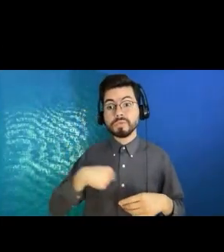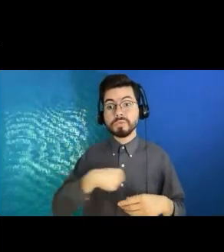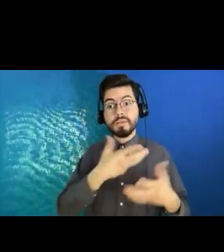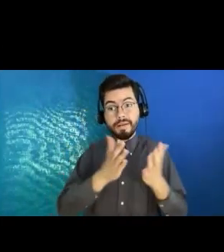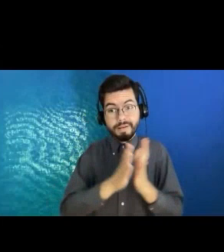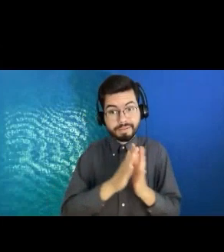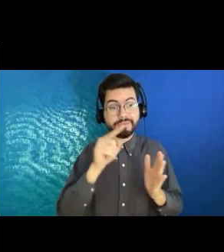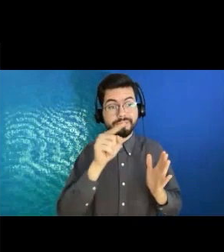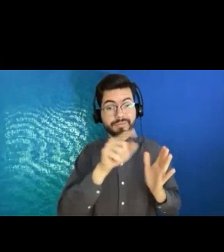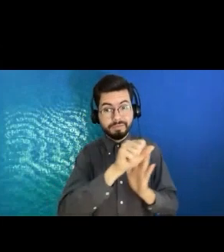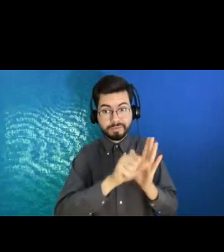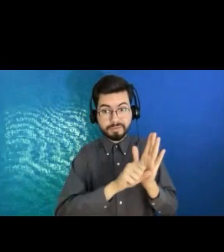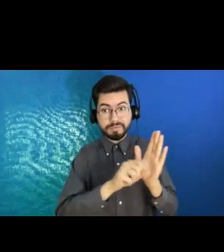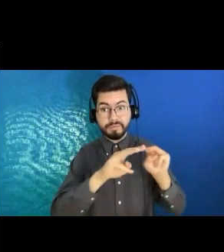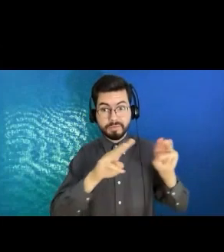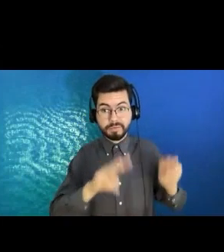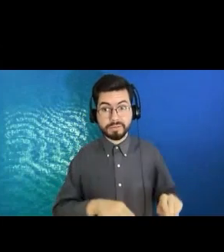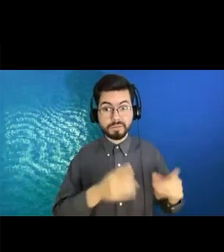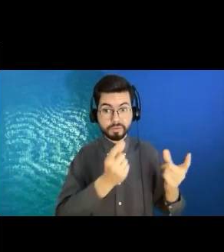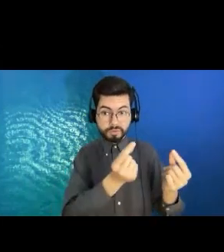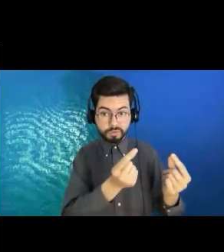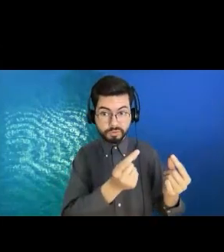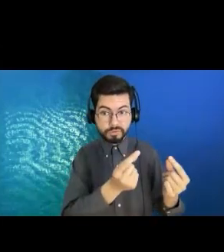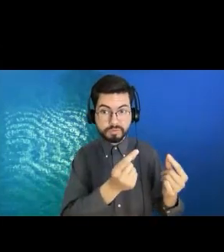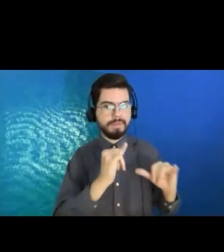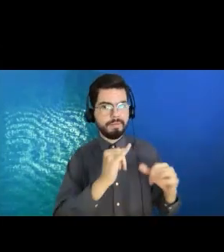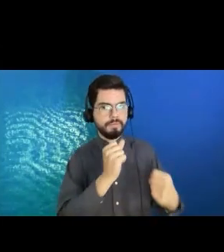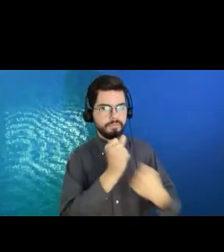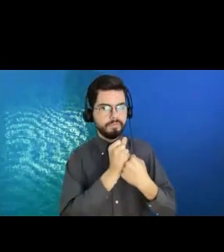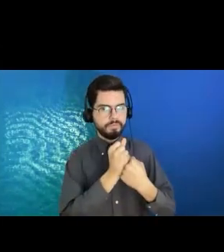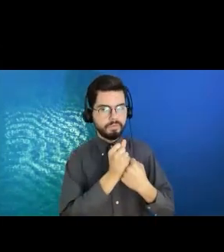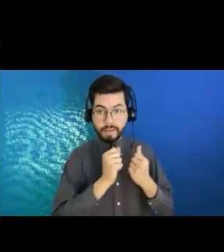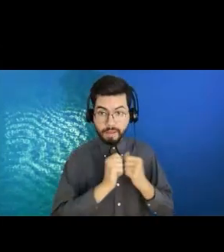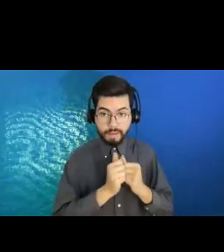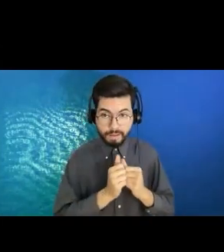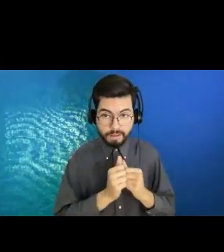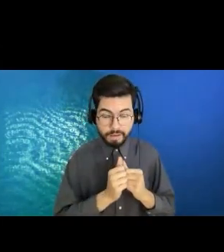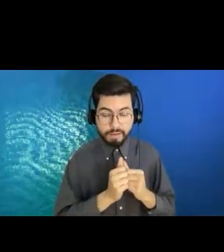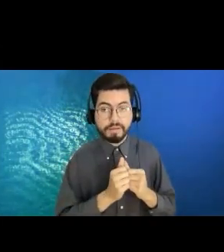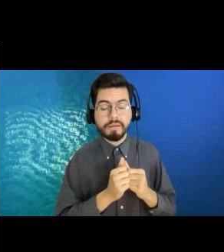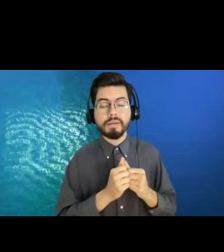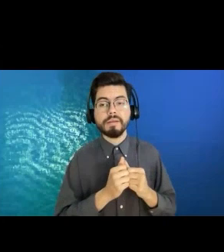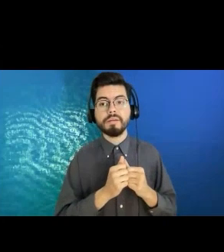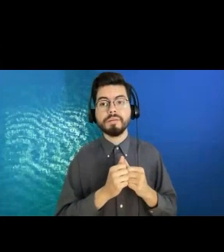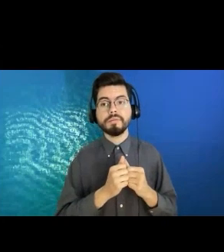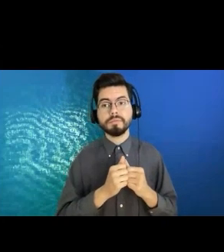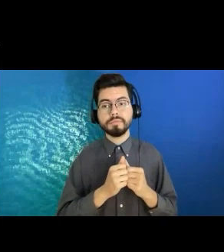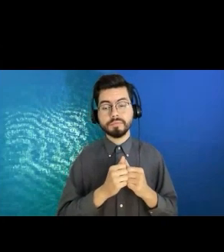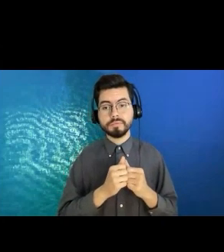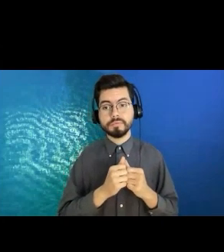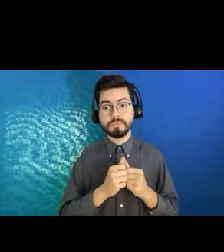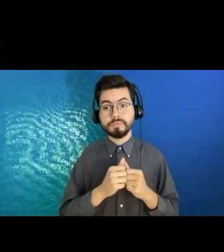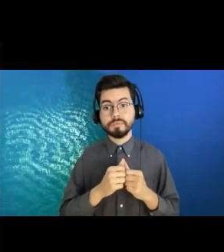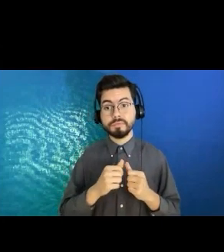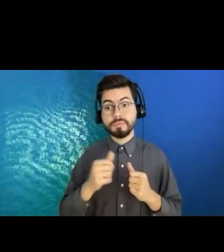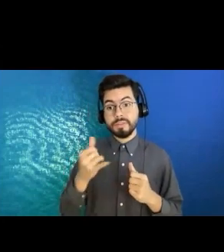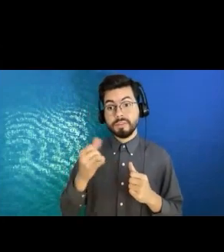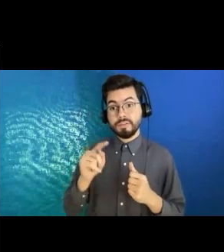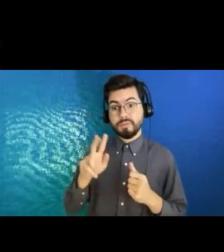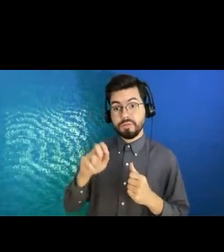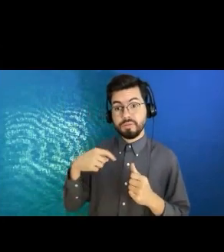neighbors to do something in return. Let us treat Yellowstone like an